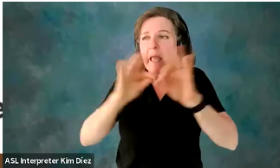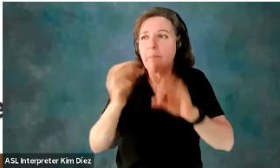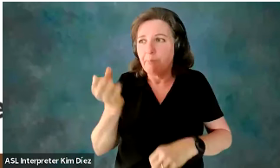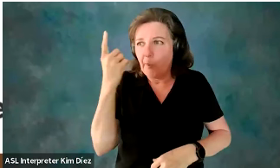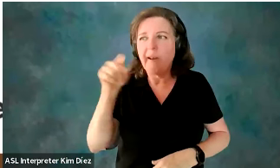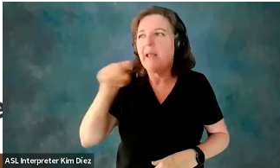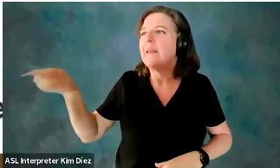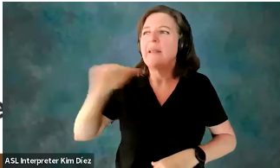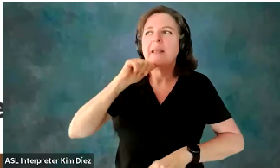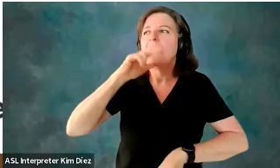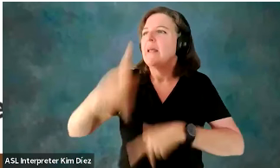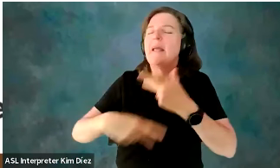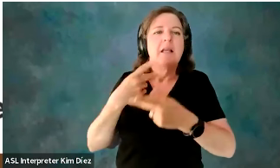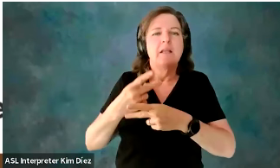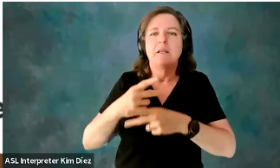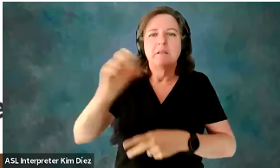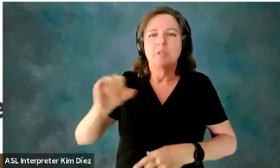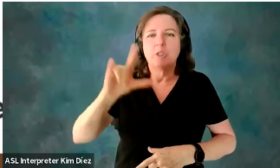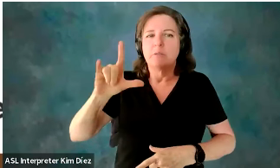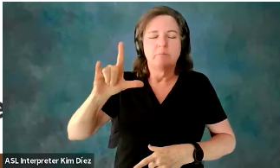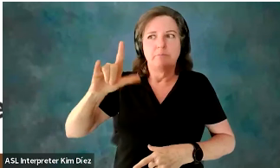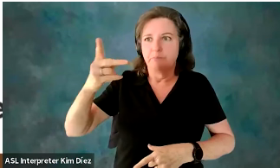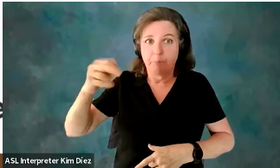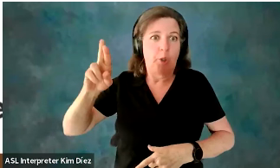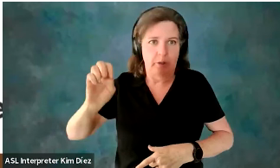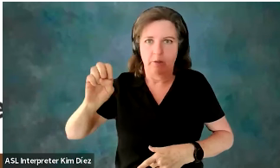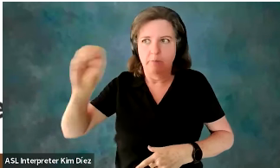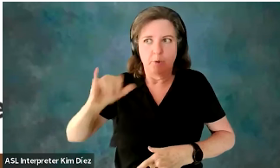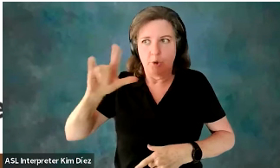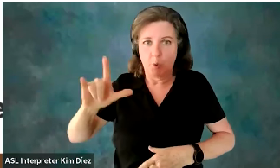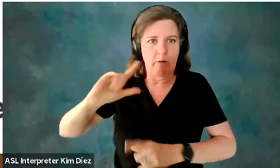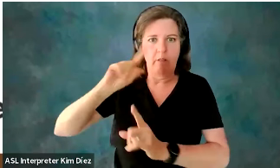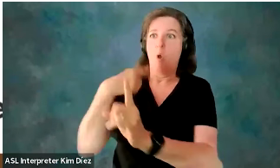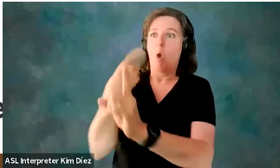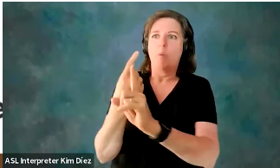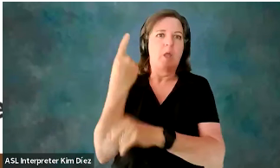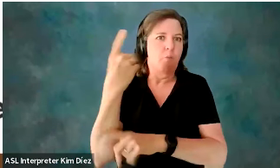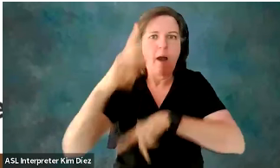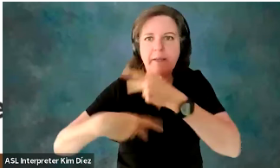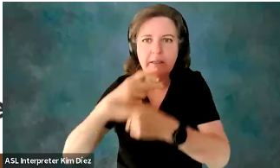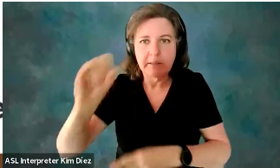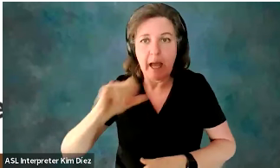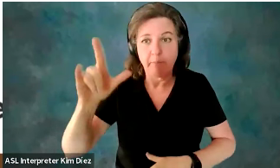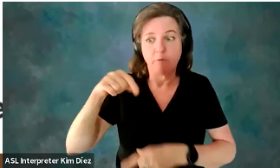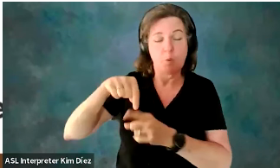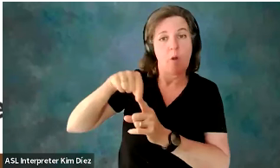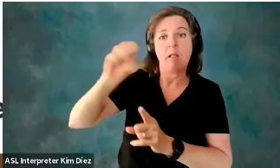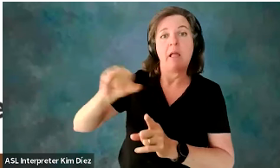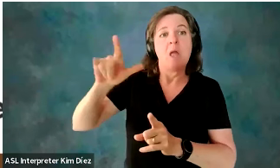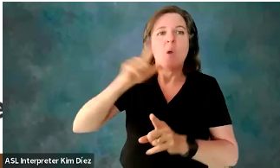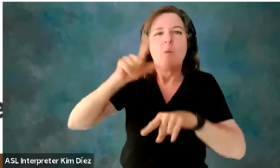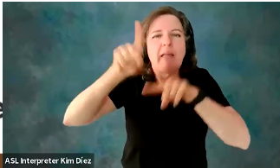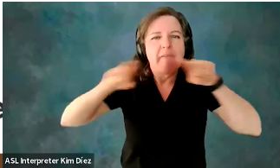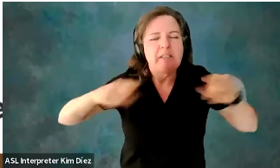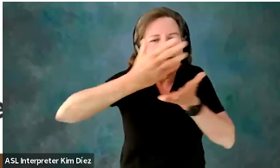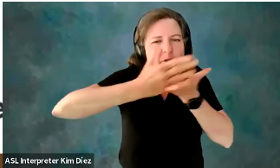not pure. It's not a type of soil that is unique or pure. It's going to have